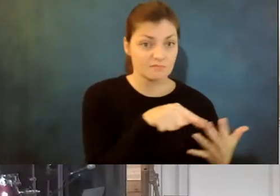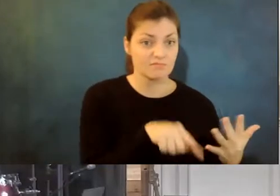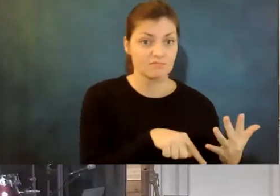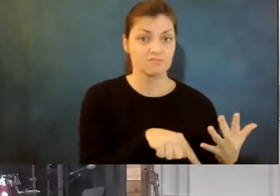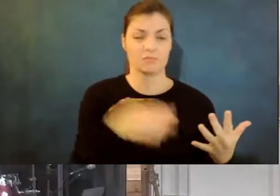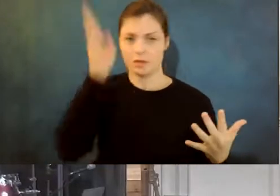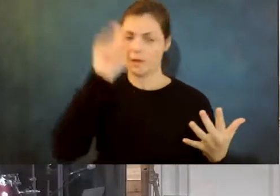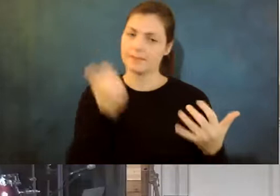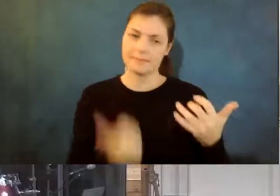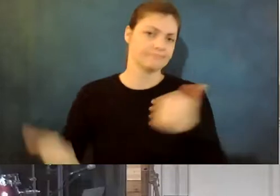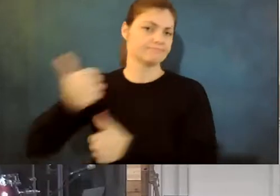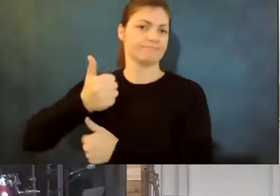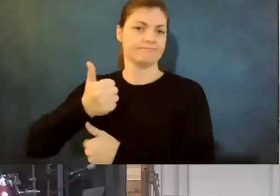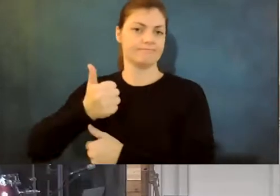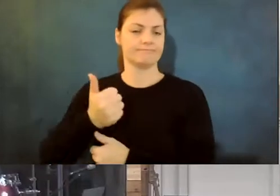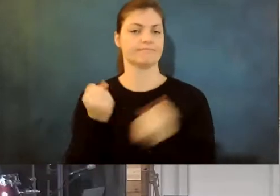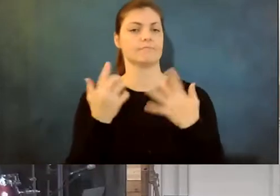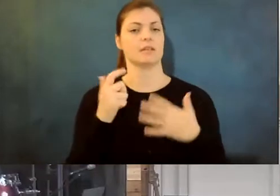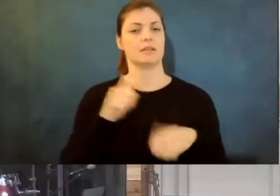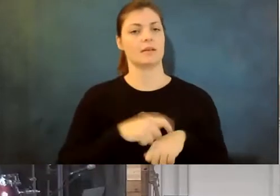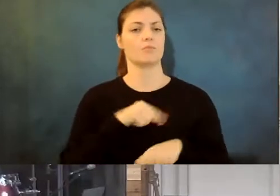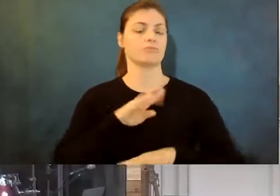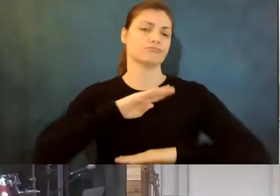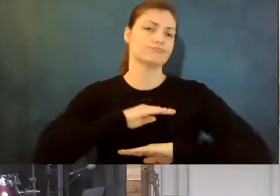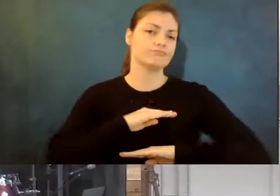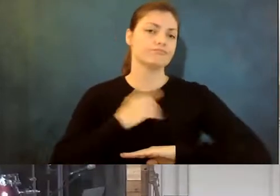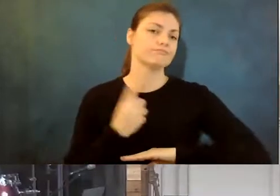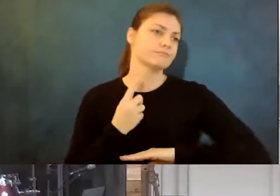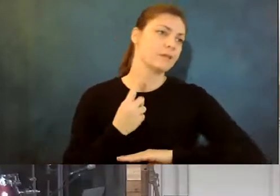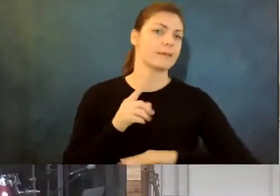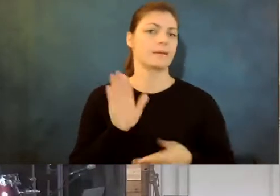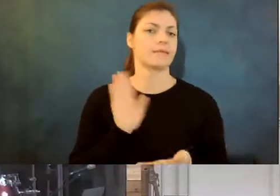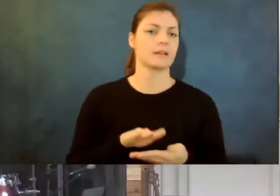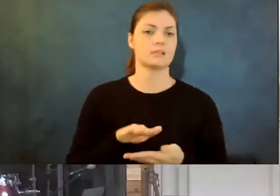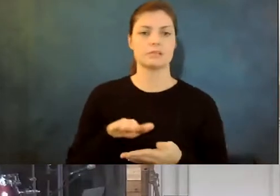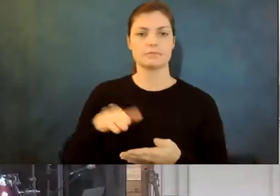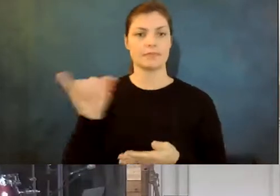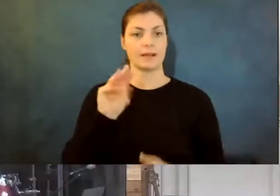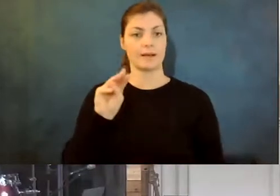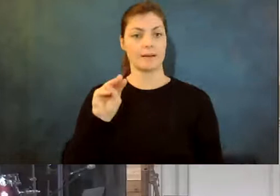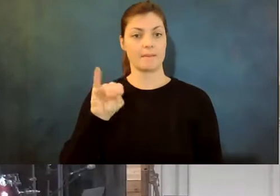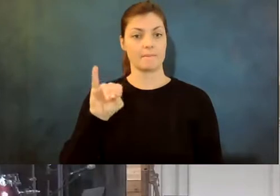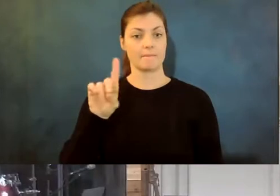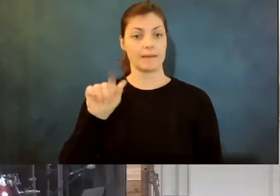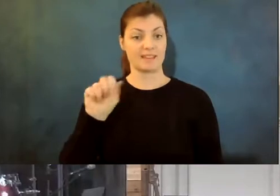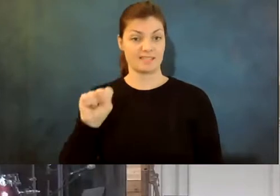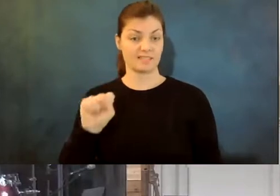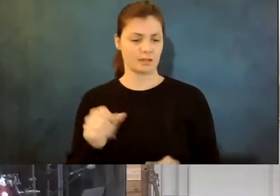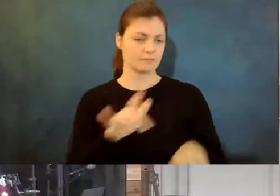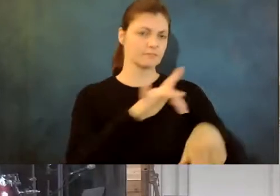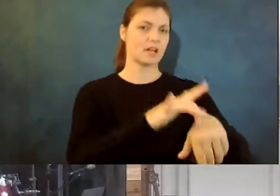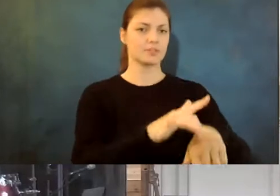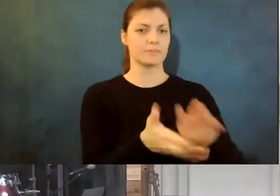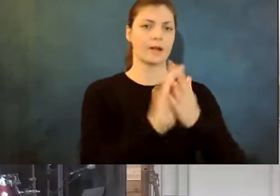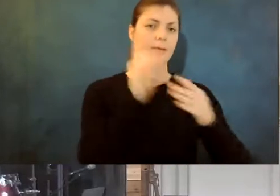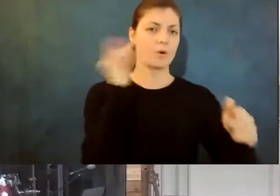Too many times we settle for something less. We want the Midas touch of God. "God, touch this, turn it to gold. You know, bless me, God.